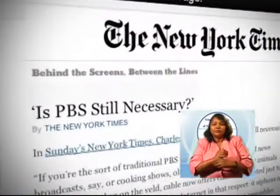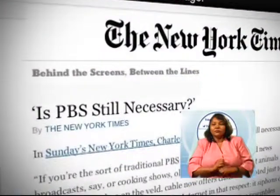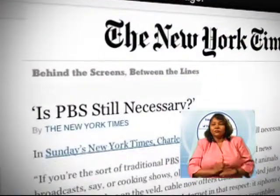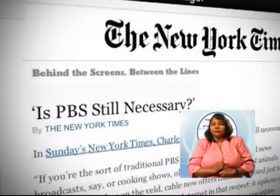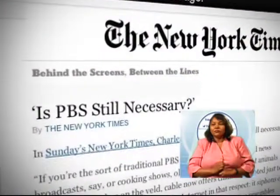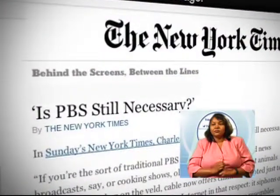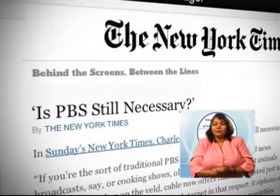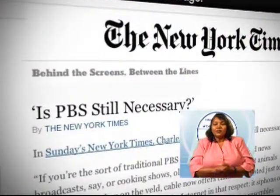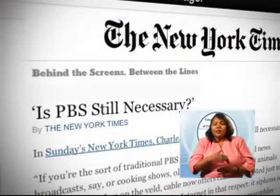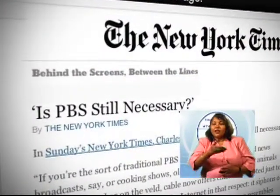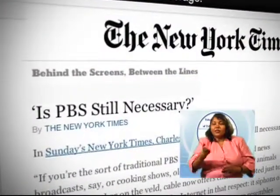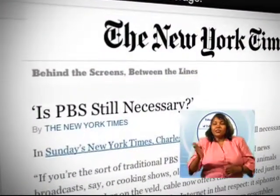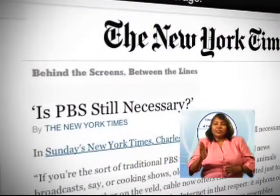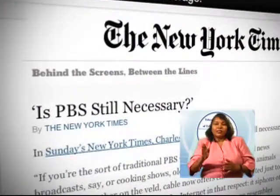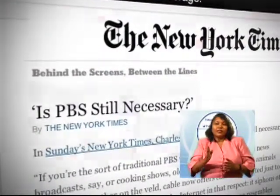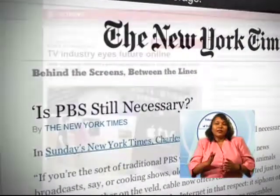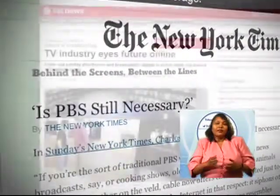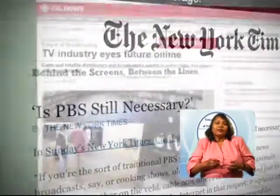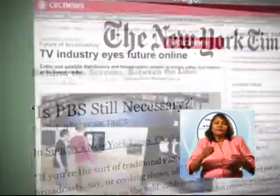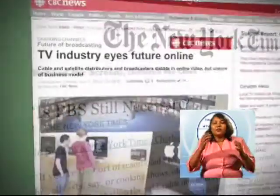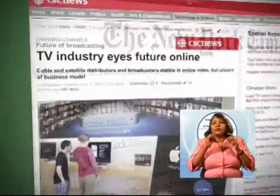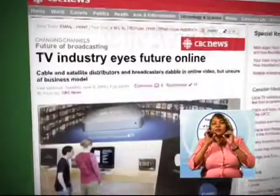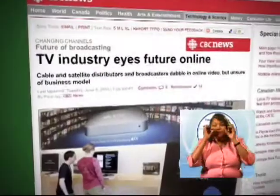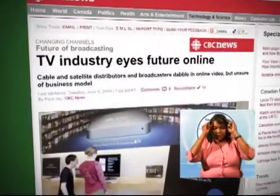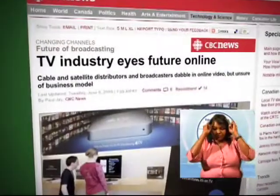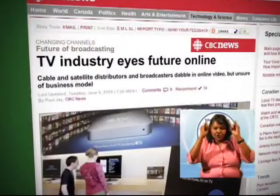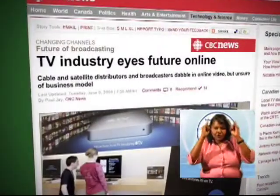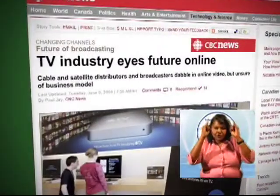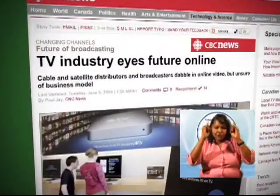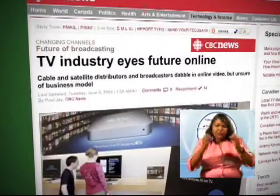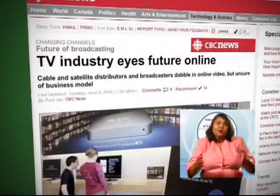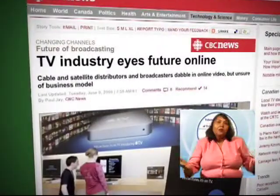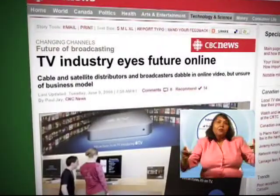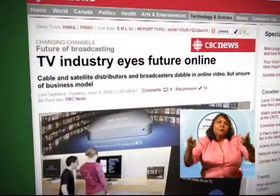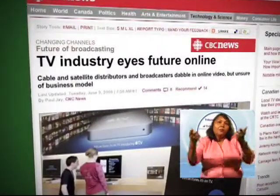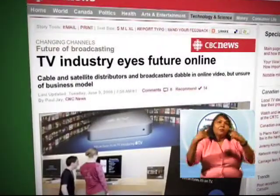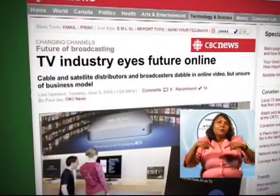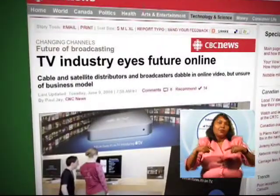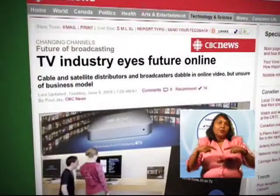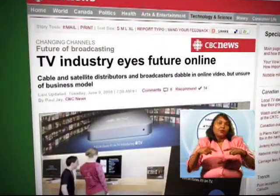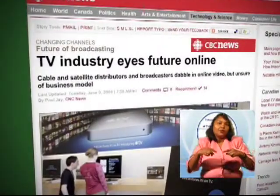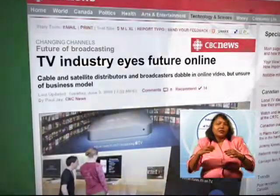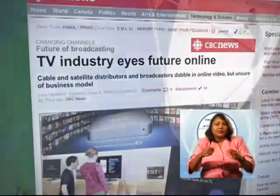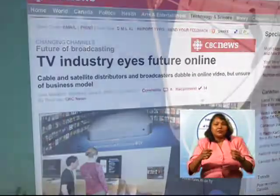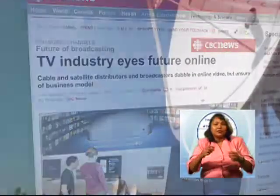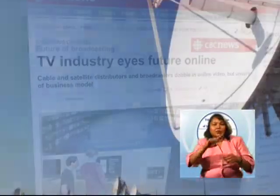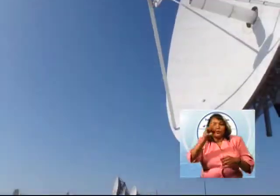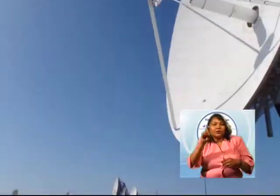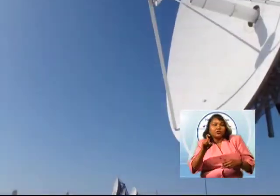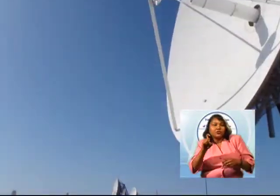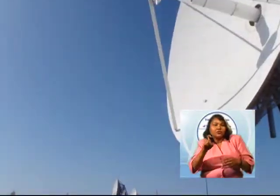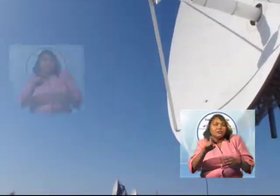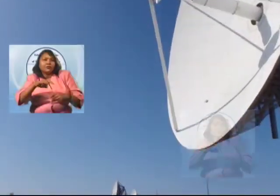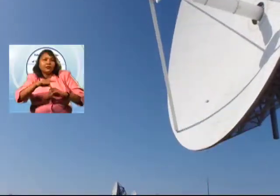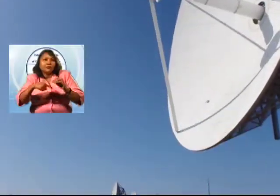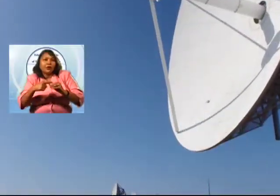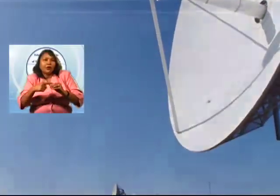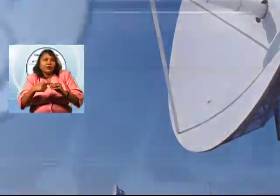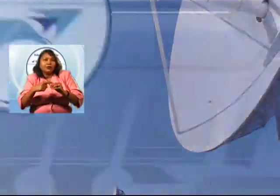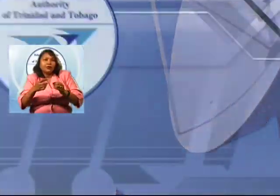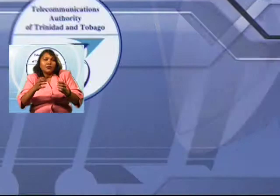contributions brought to the forefront pertinent issues related to the development of a framework that would encompass the ideals,